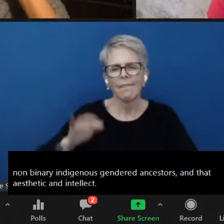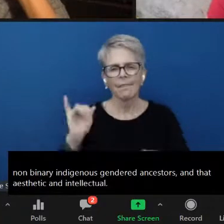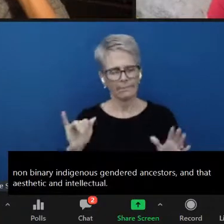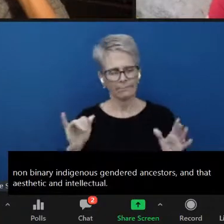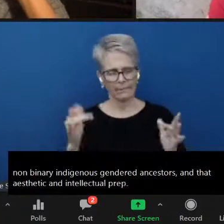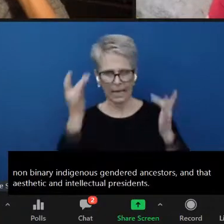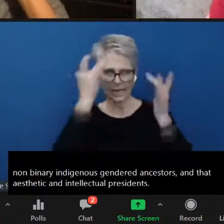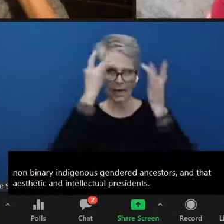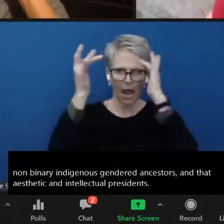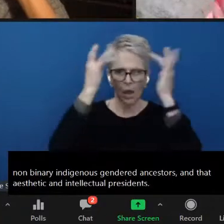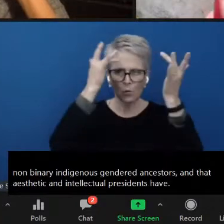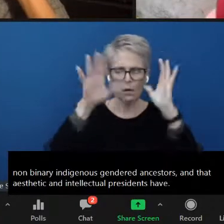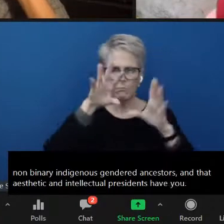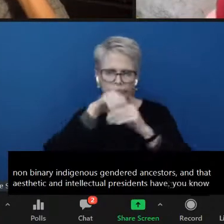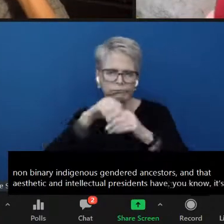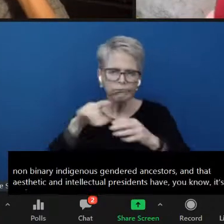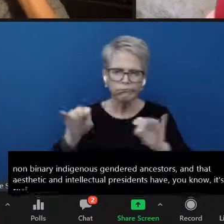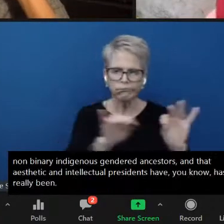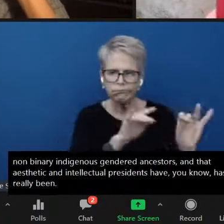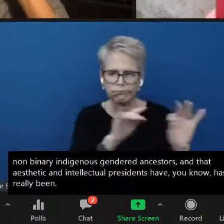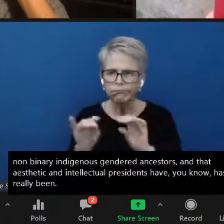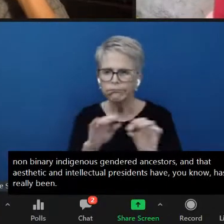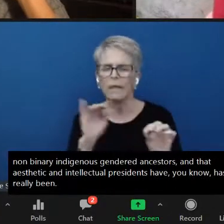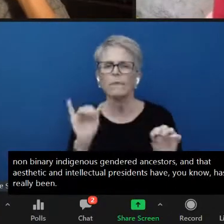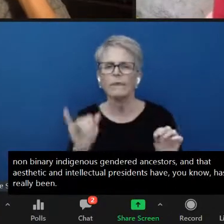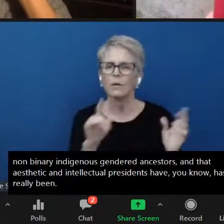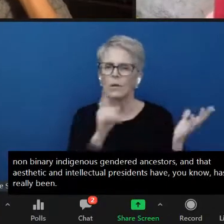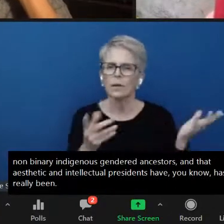intellectual presence has really been